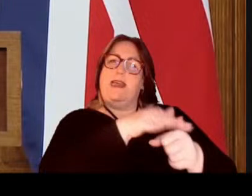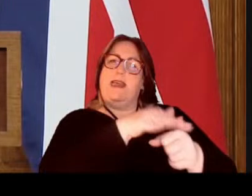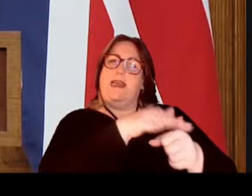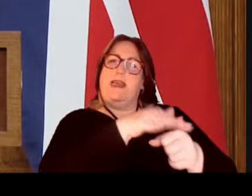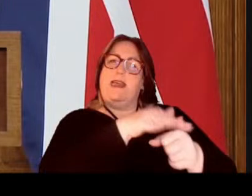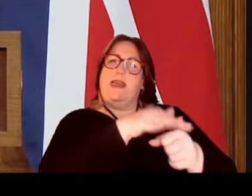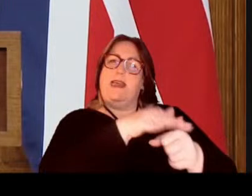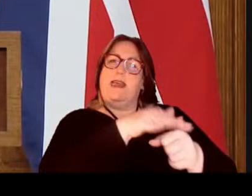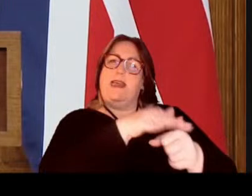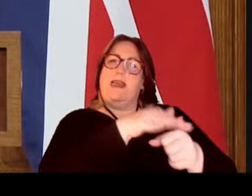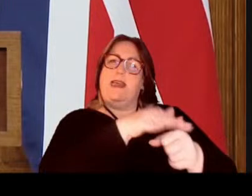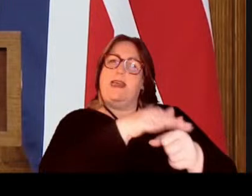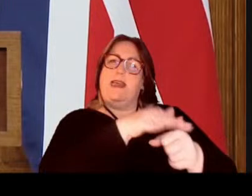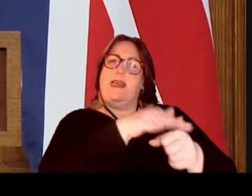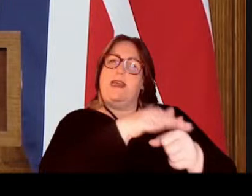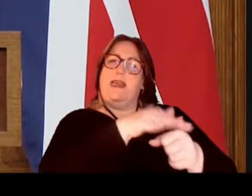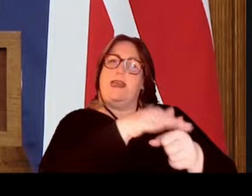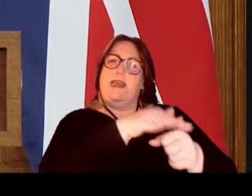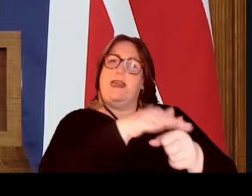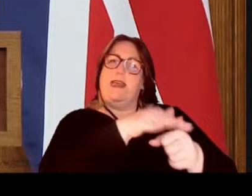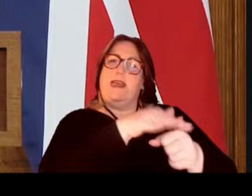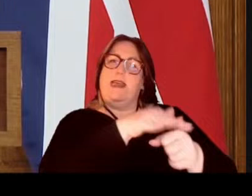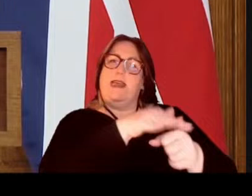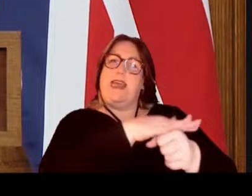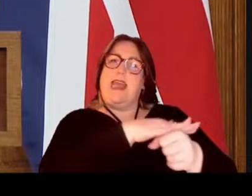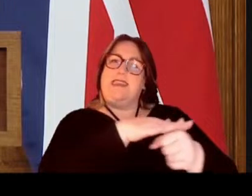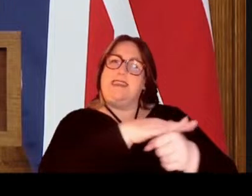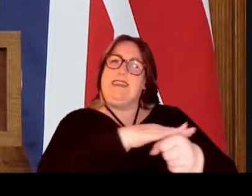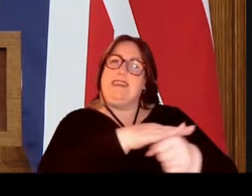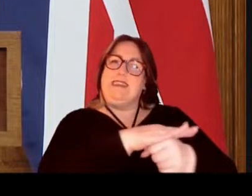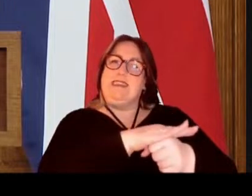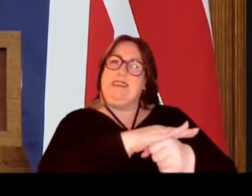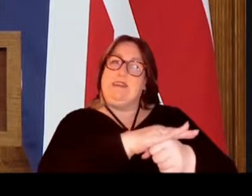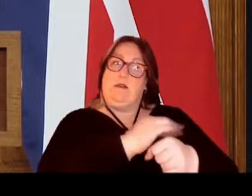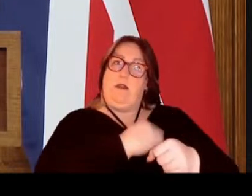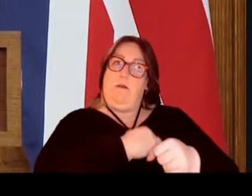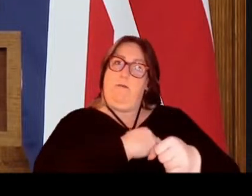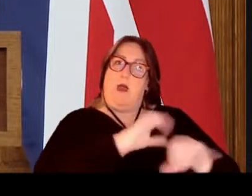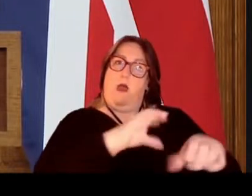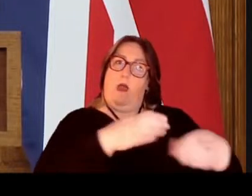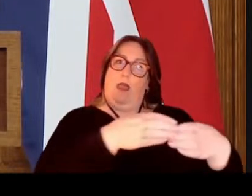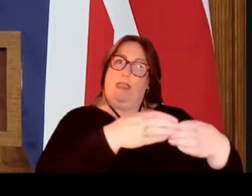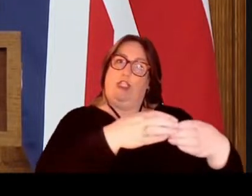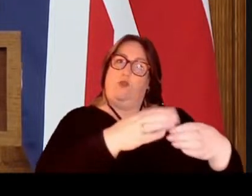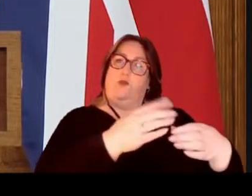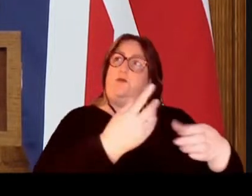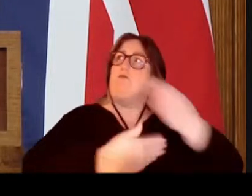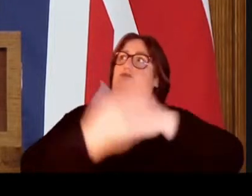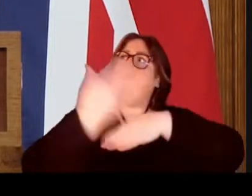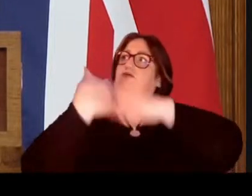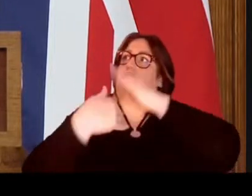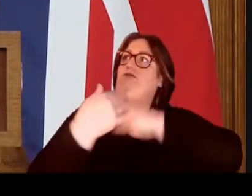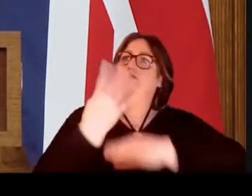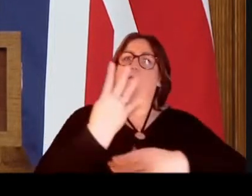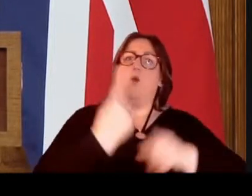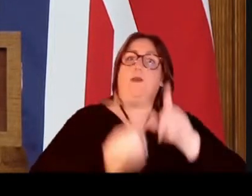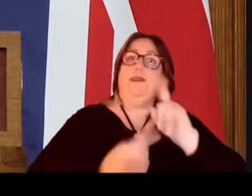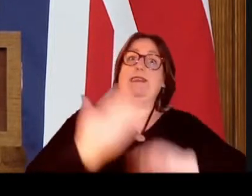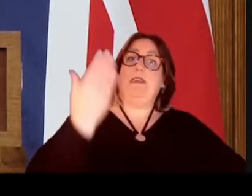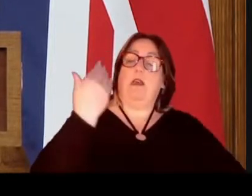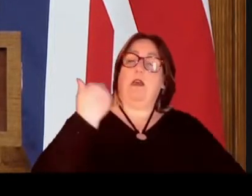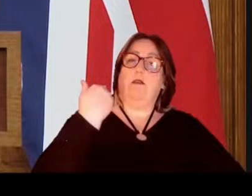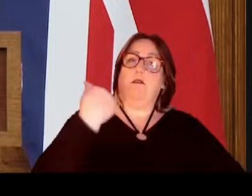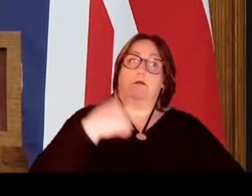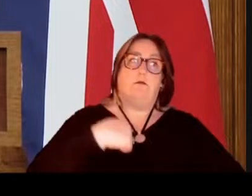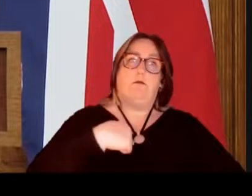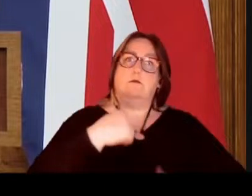thank you for your service. Please continue. And I was the prosecutor who first did something